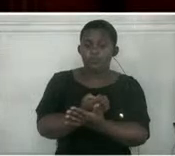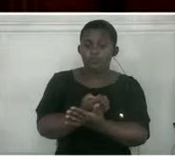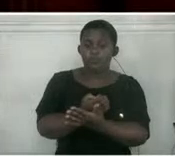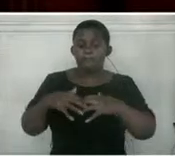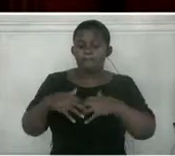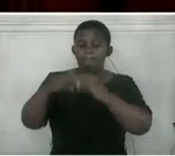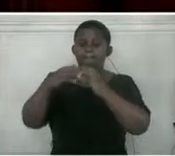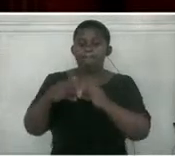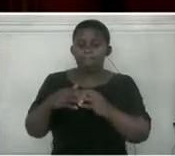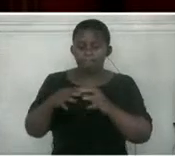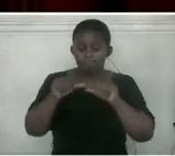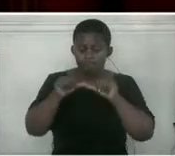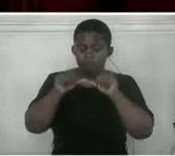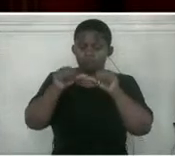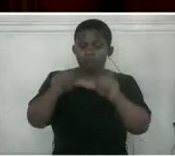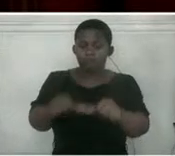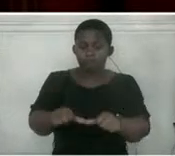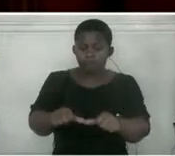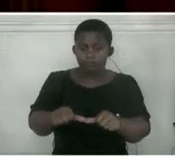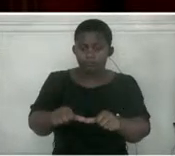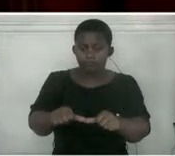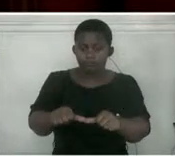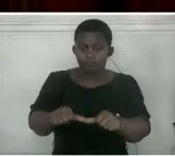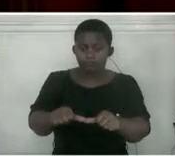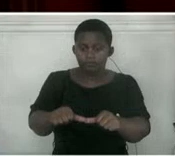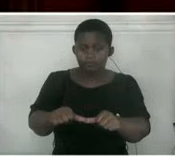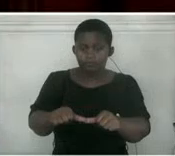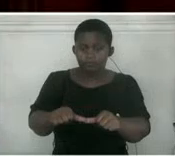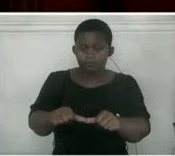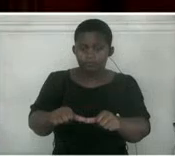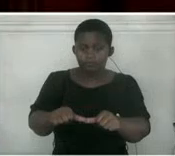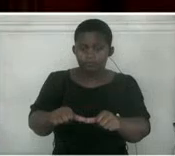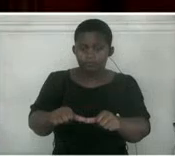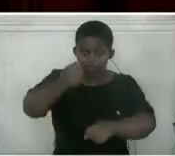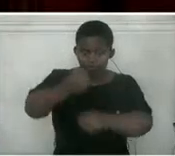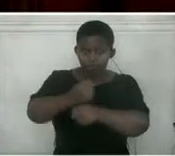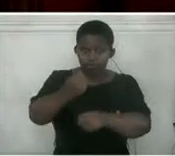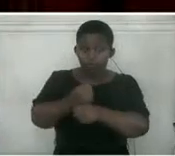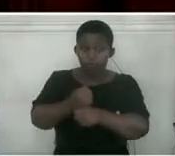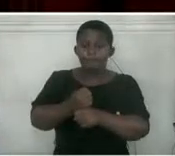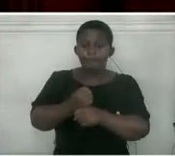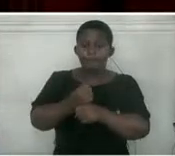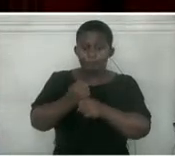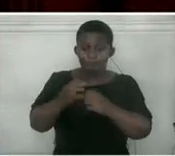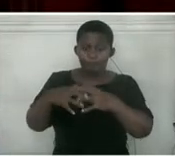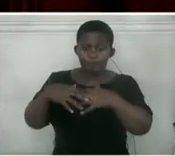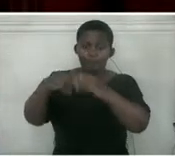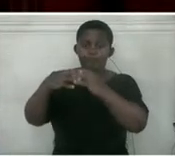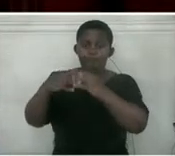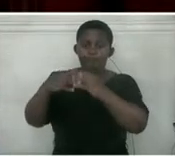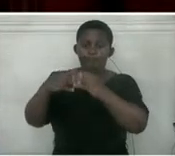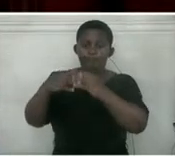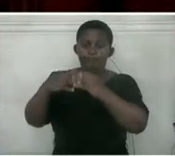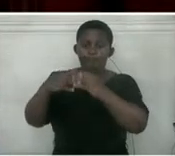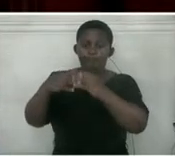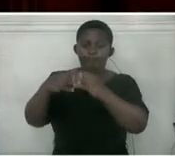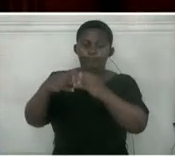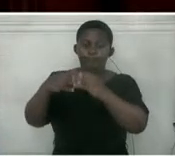viable, sustainable, and employment creation enterprise.